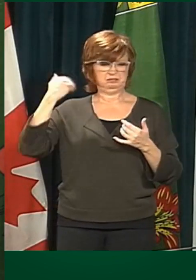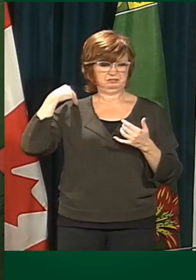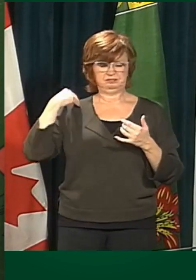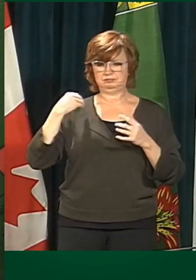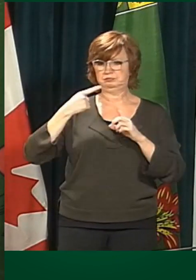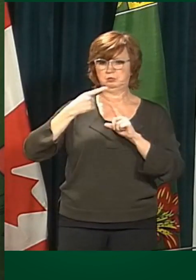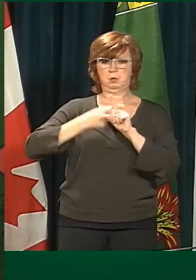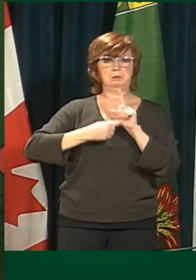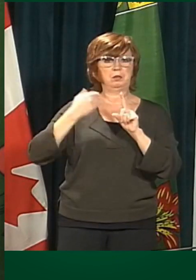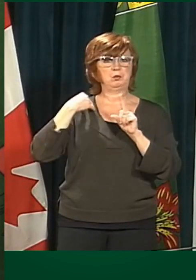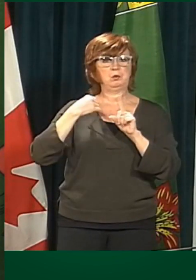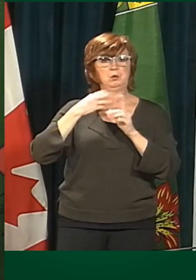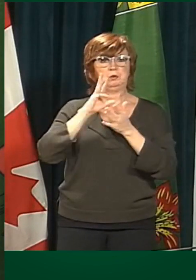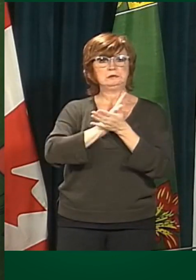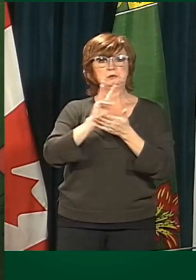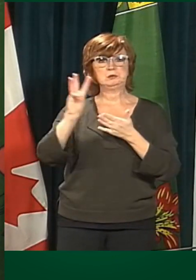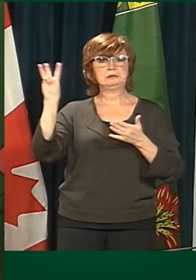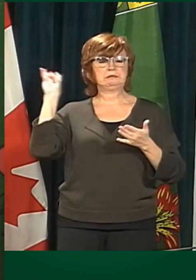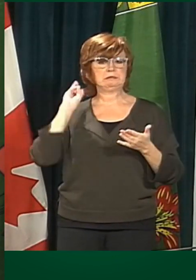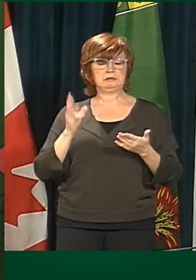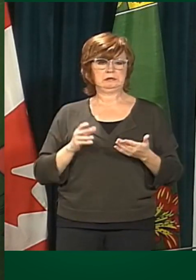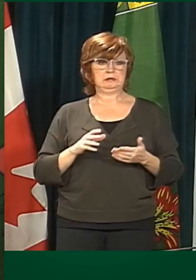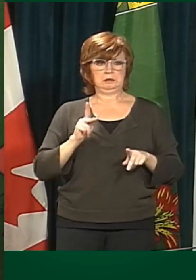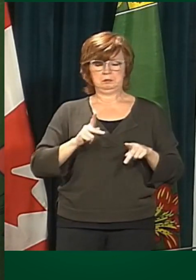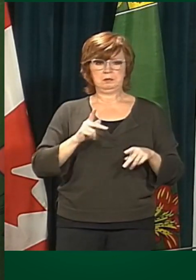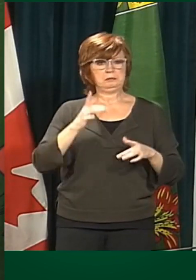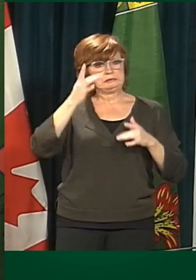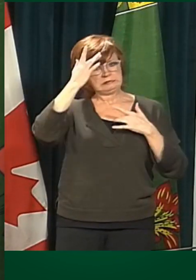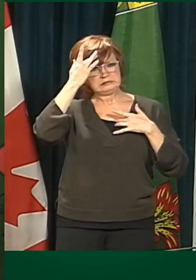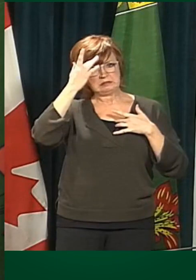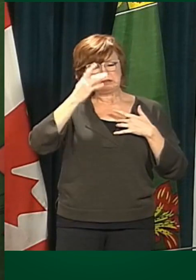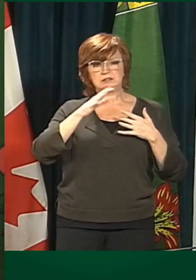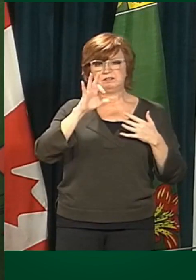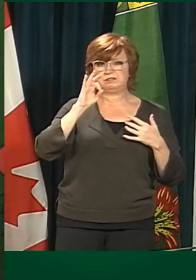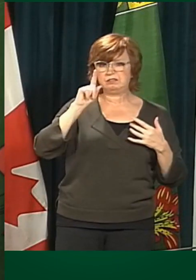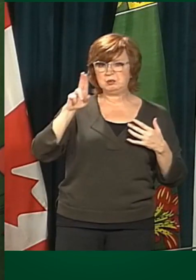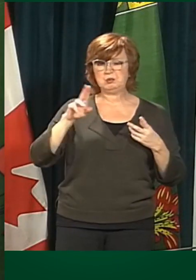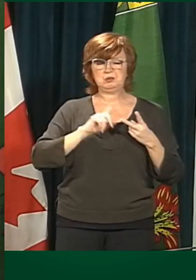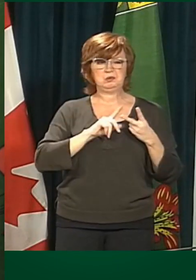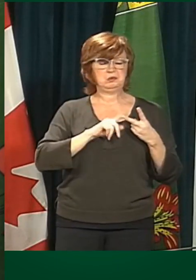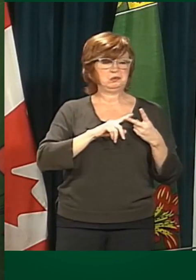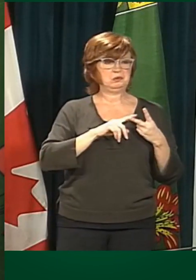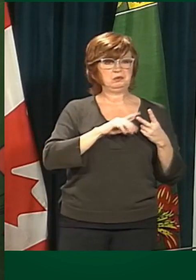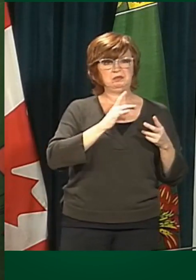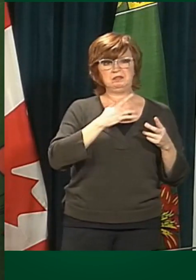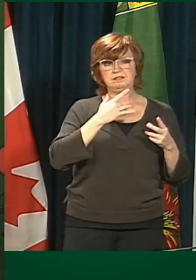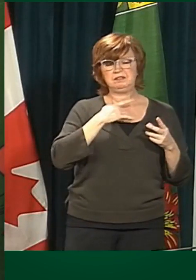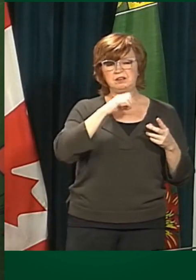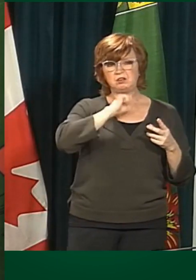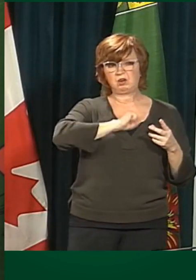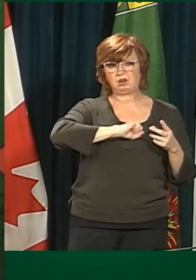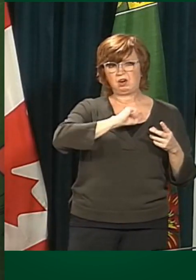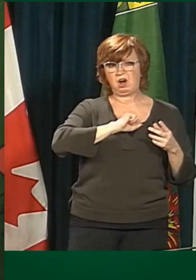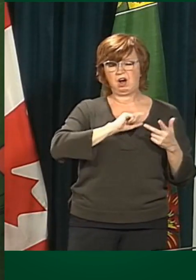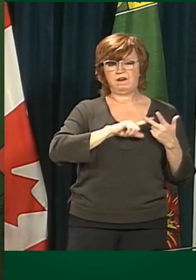place. Having said that, I think it's very reassuring to note that our test positive rate, even with lower number of cases, is not going